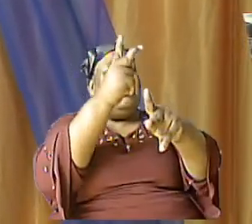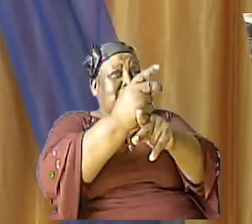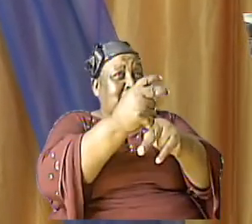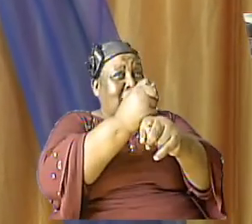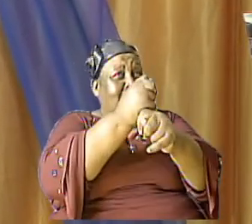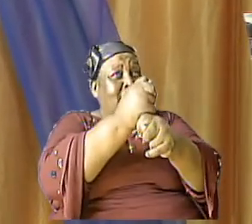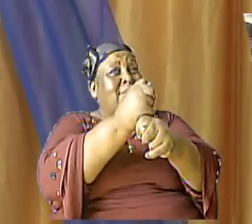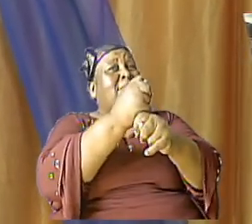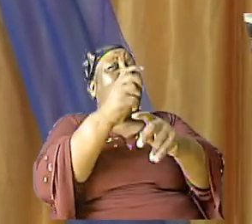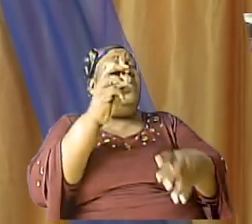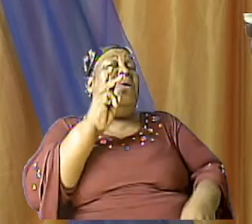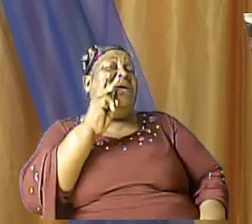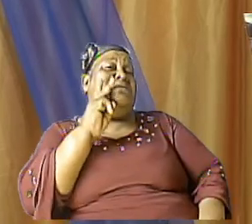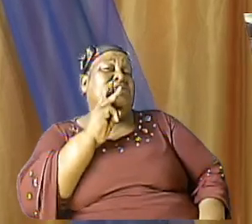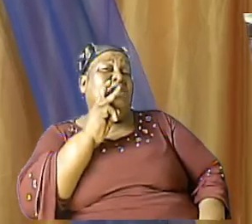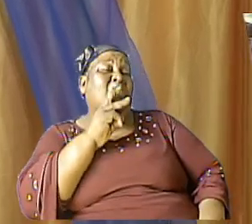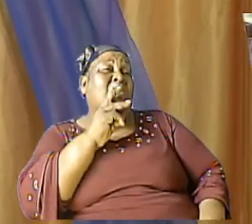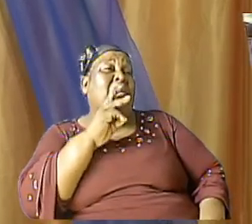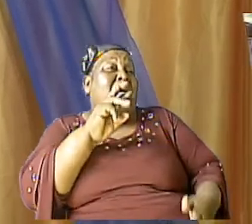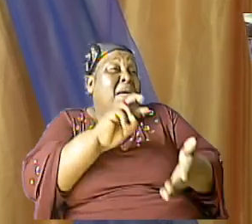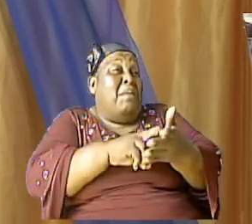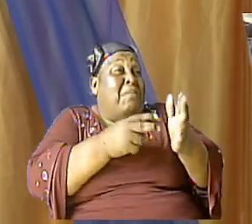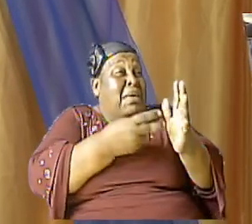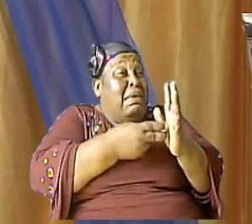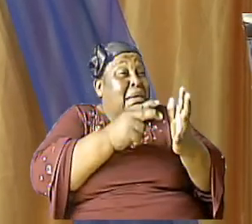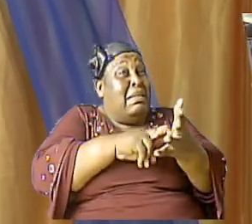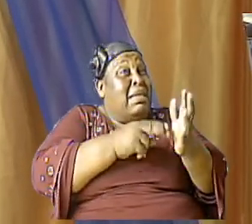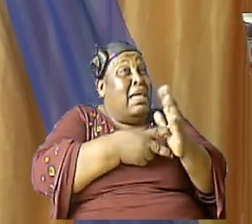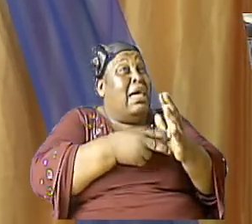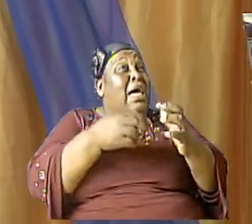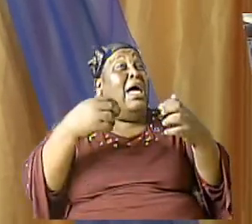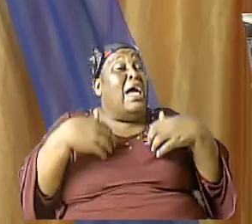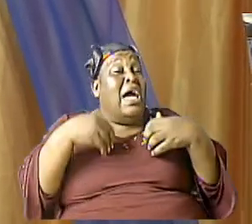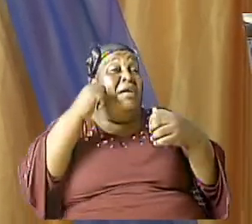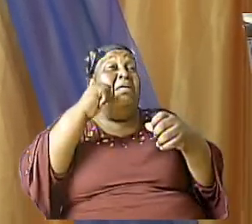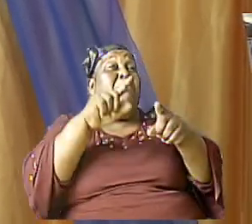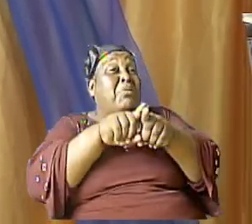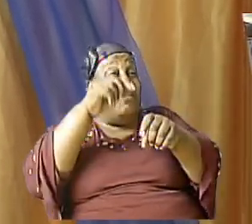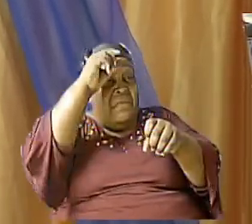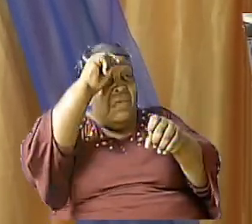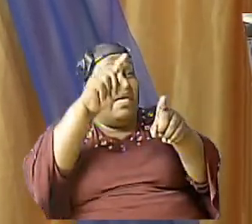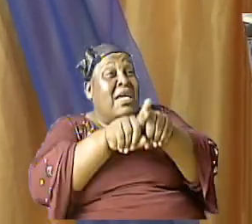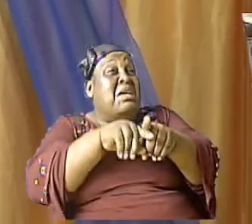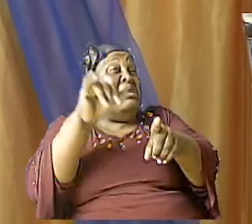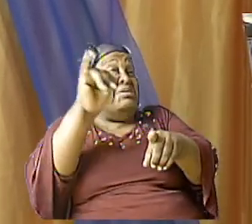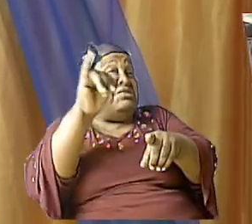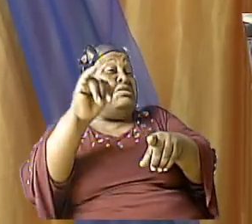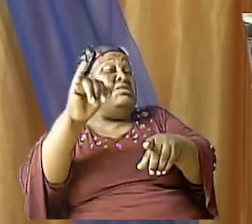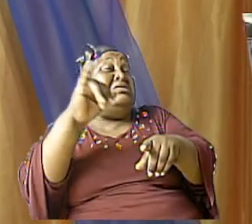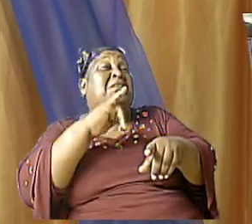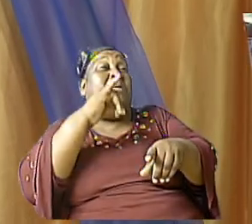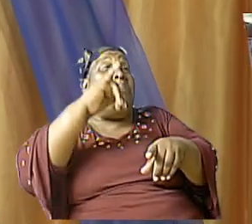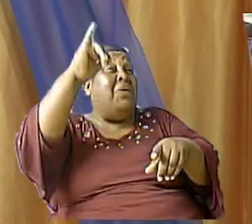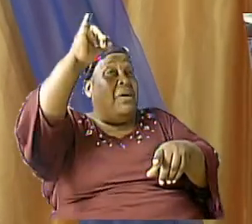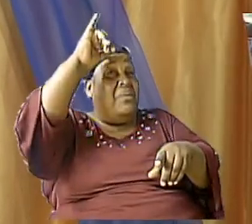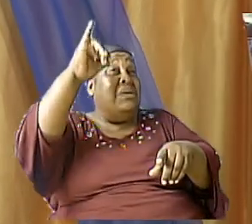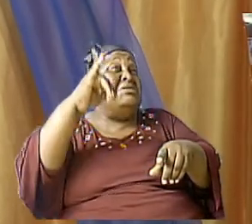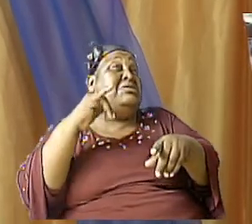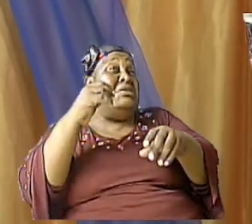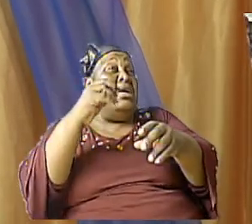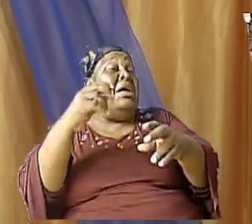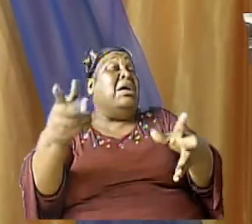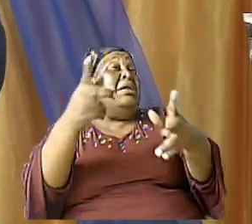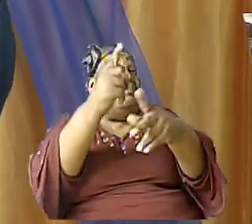water. It means that if you have a brother or a sister and don't have the same mother and father, the bond